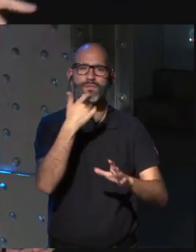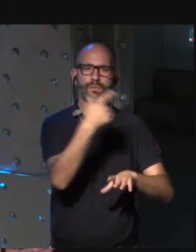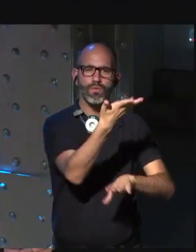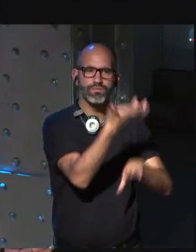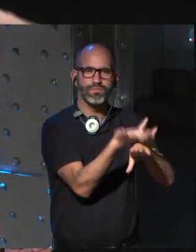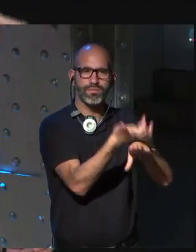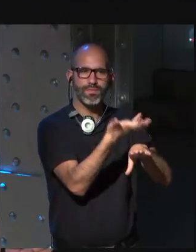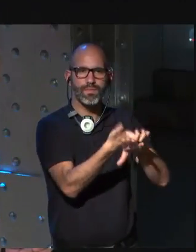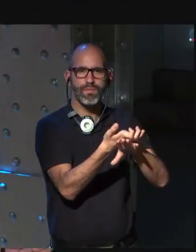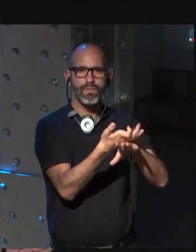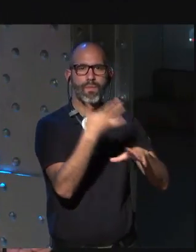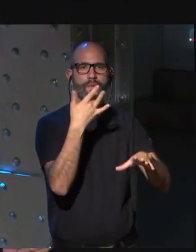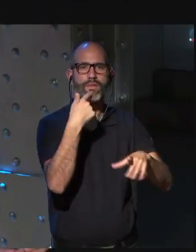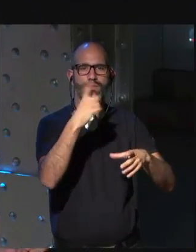like,